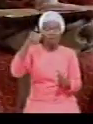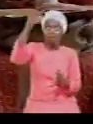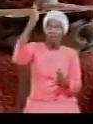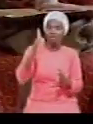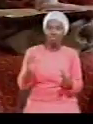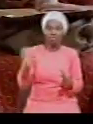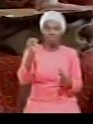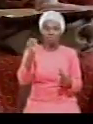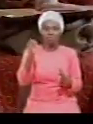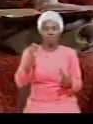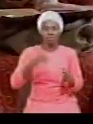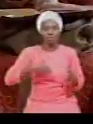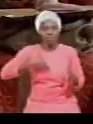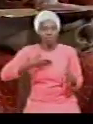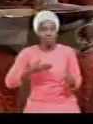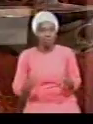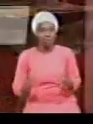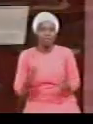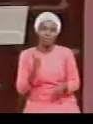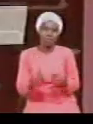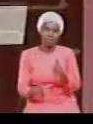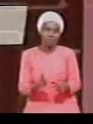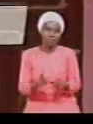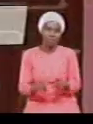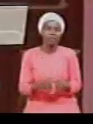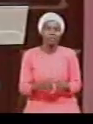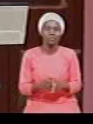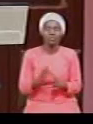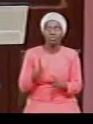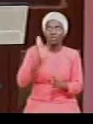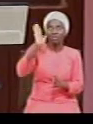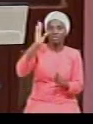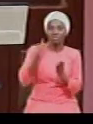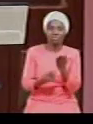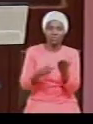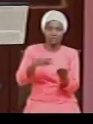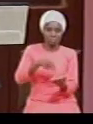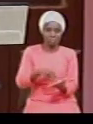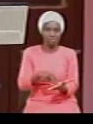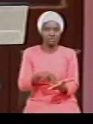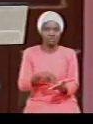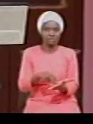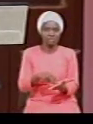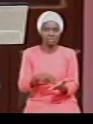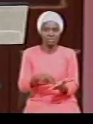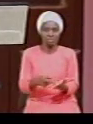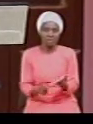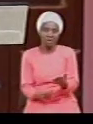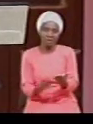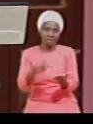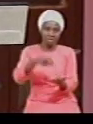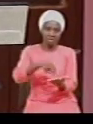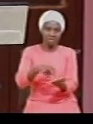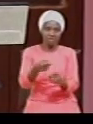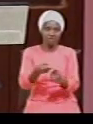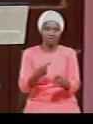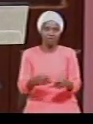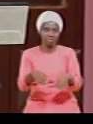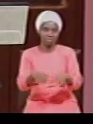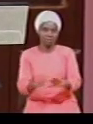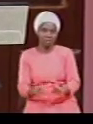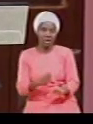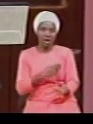God's willing people. It's resurrection, rising from the dead, and